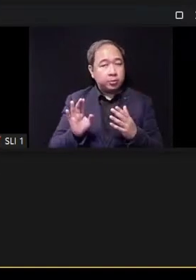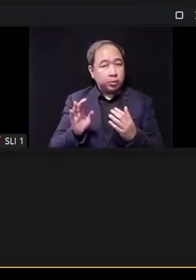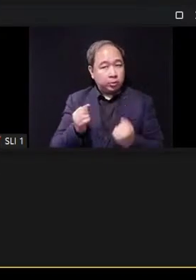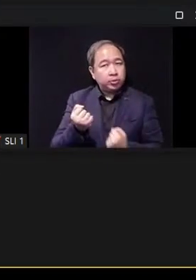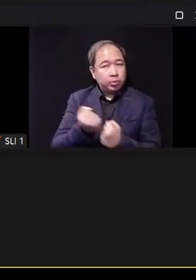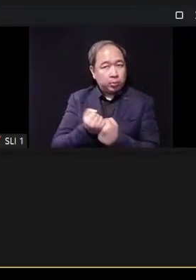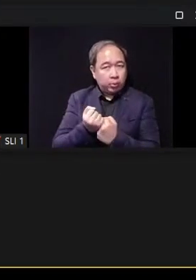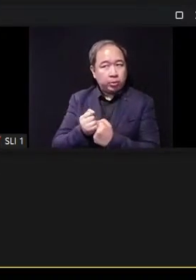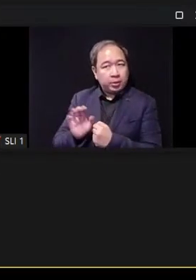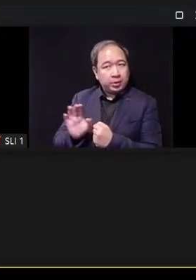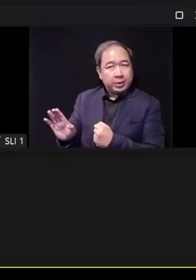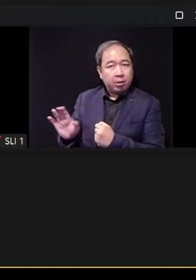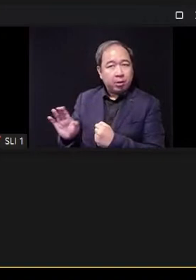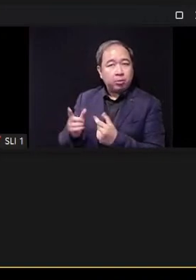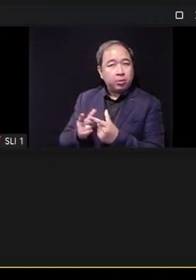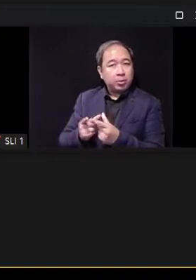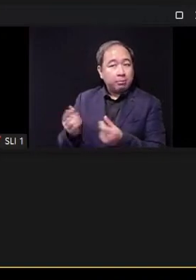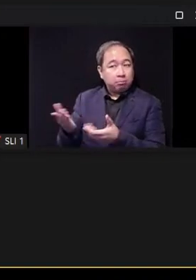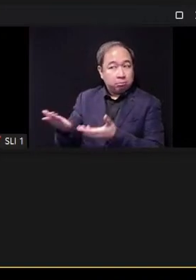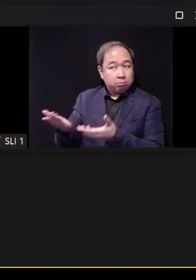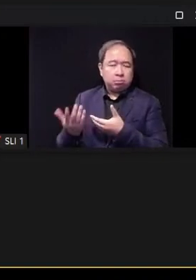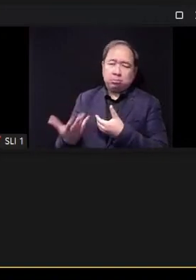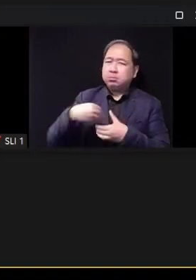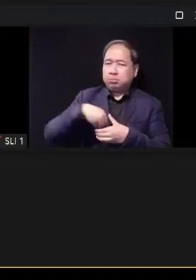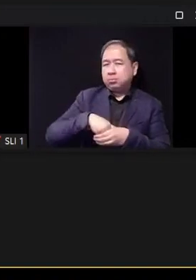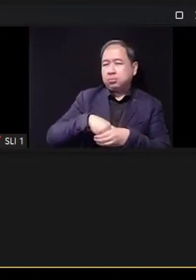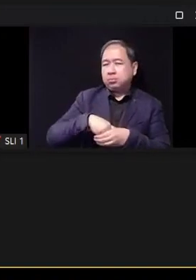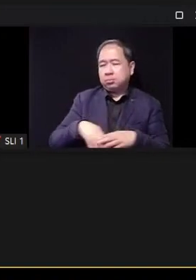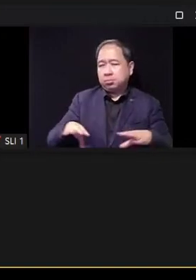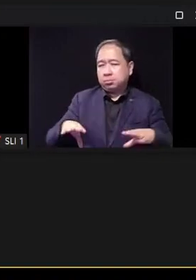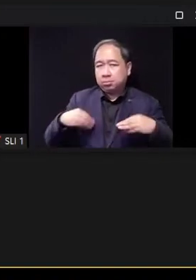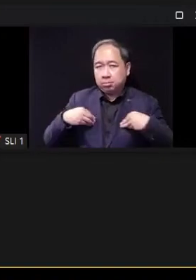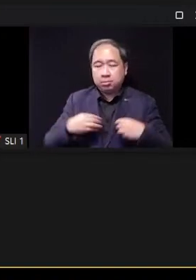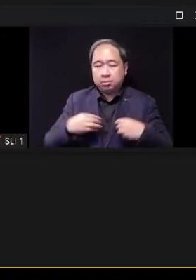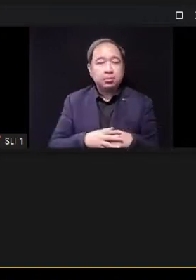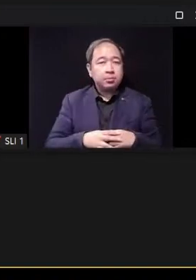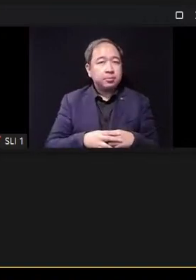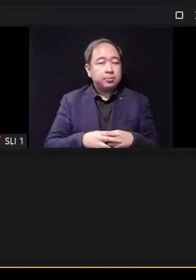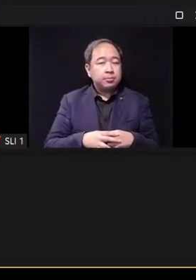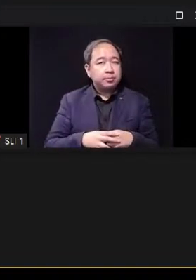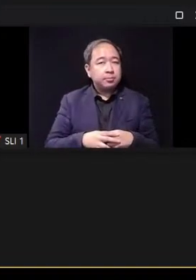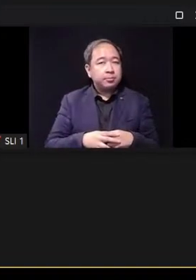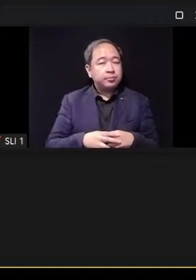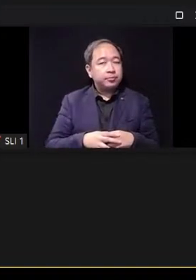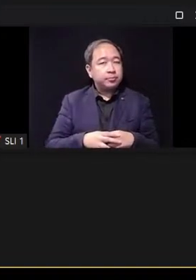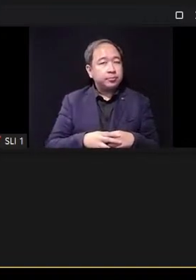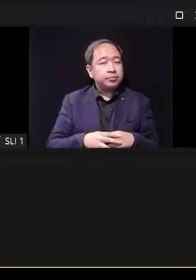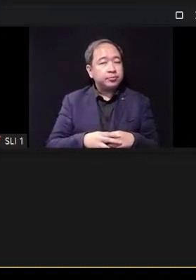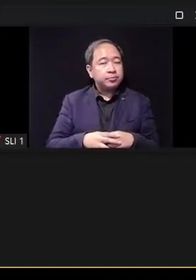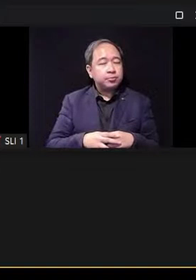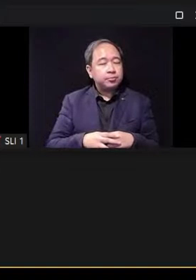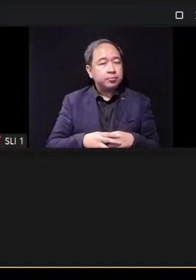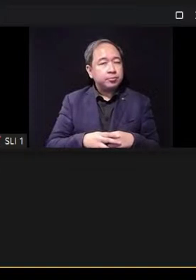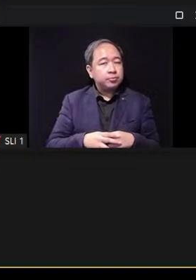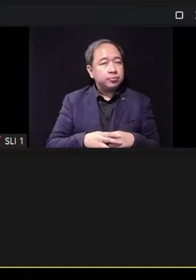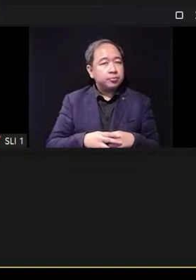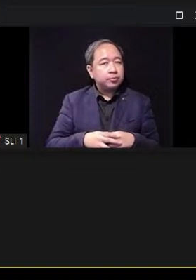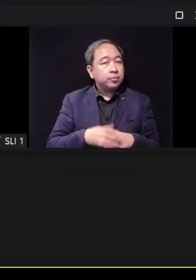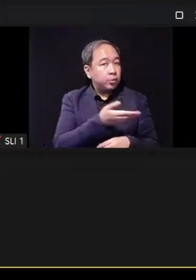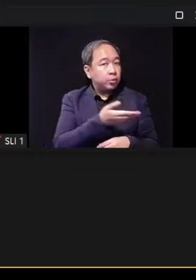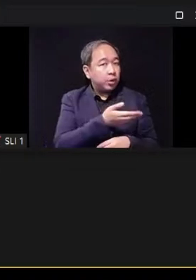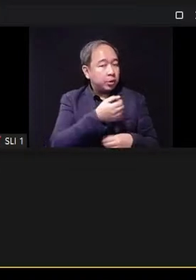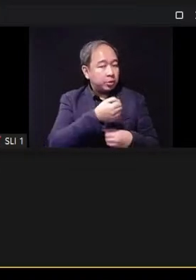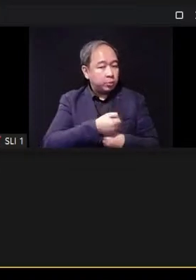inclusion. And regarding the two proposals made by the distinguished delegate of the